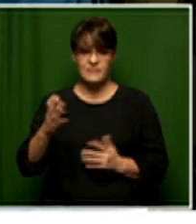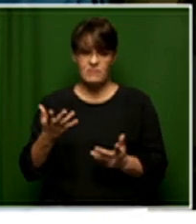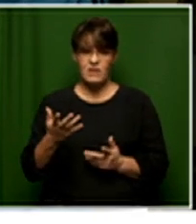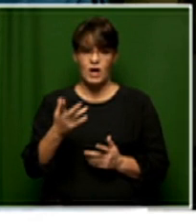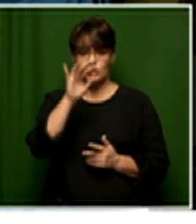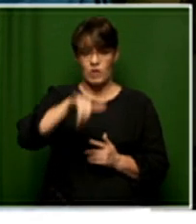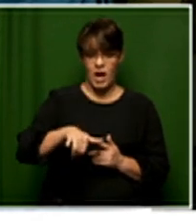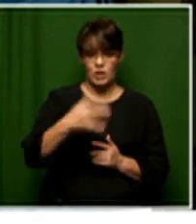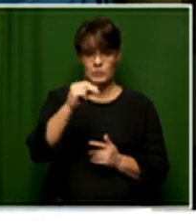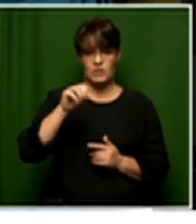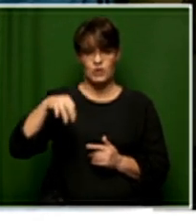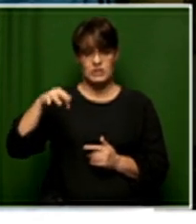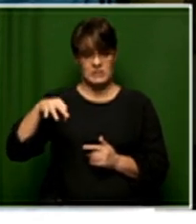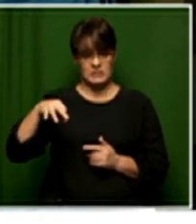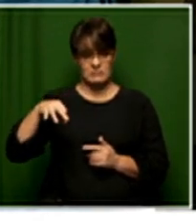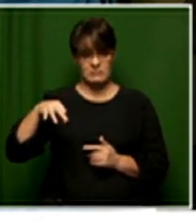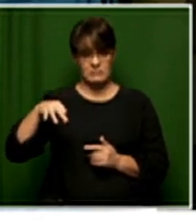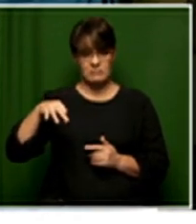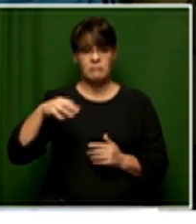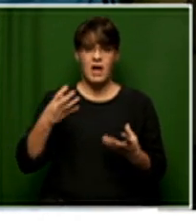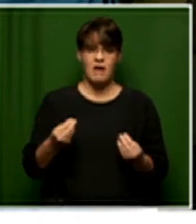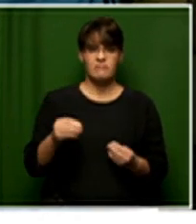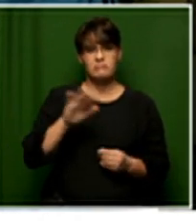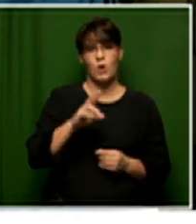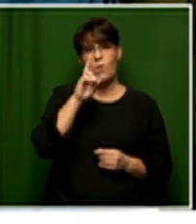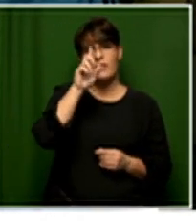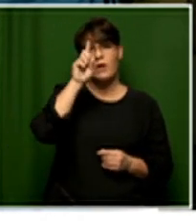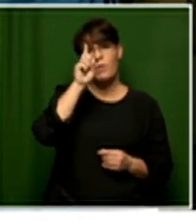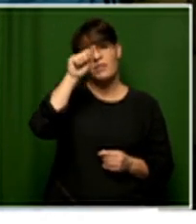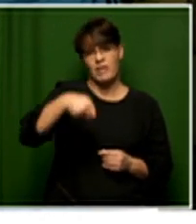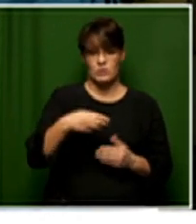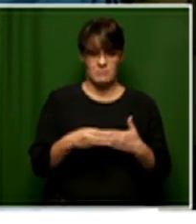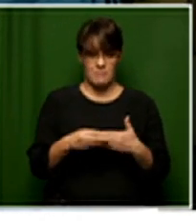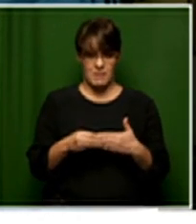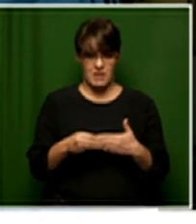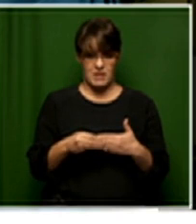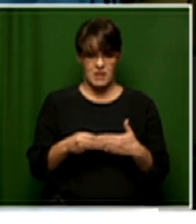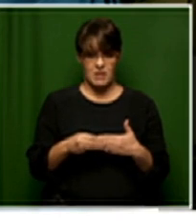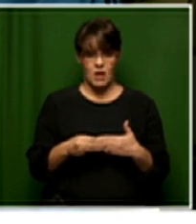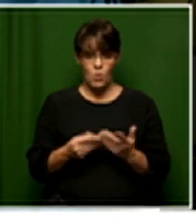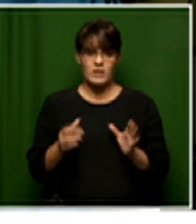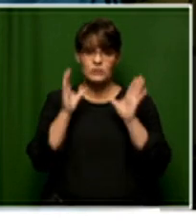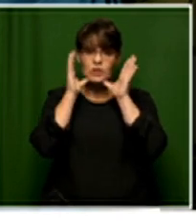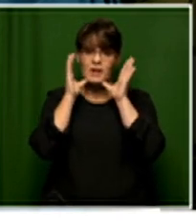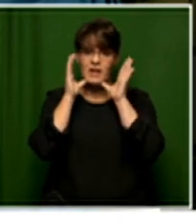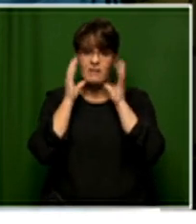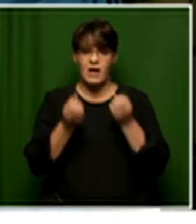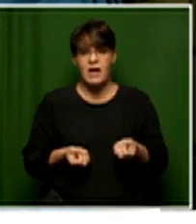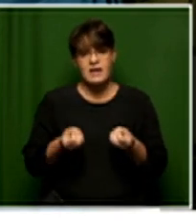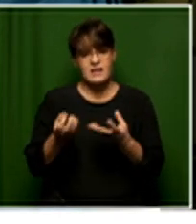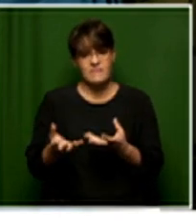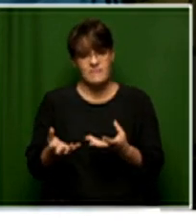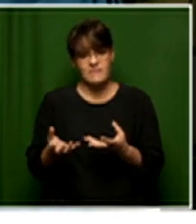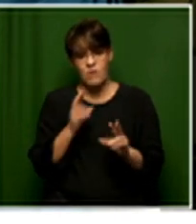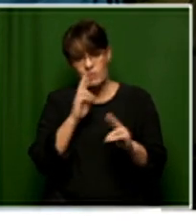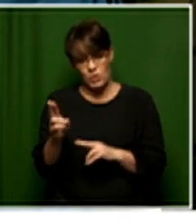July 2013, they had about 1,000 members when Julius Malema gave